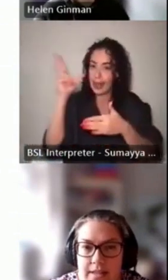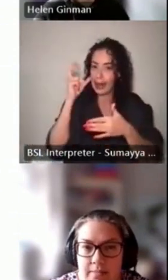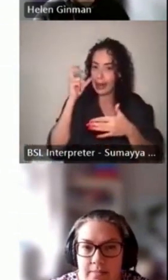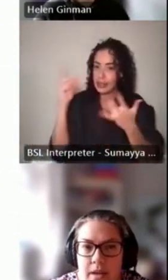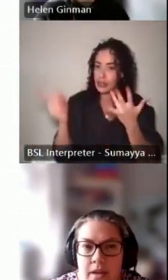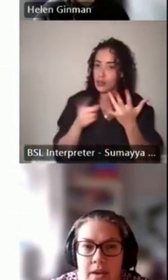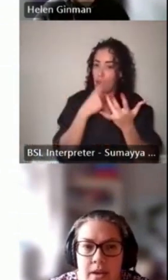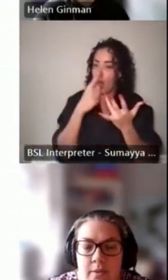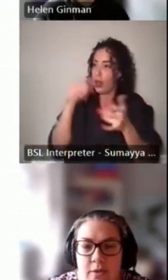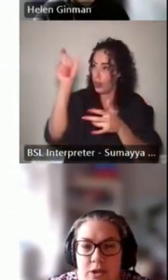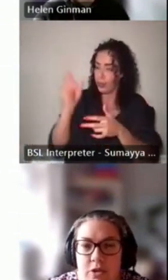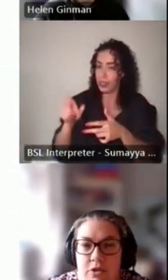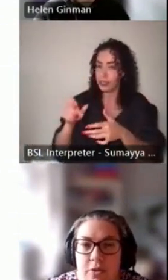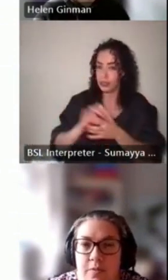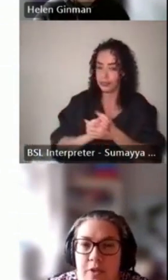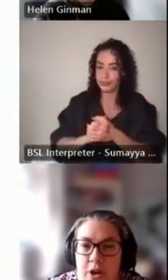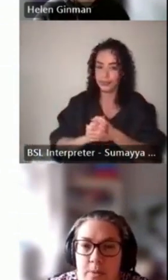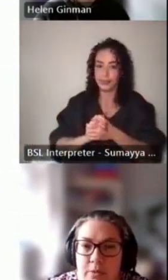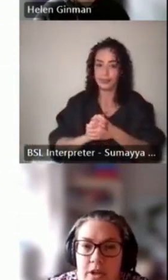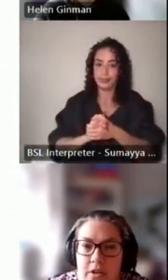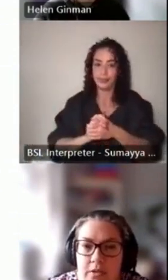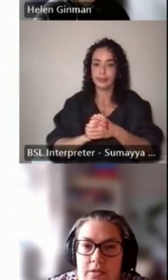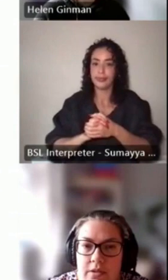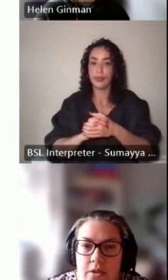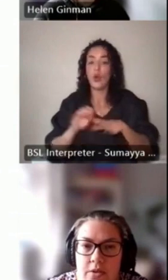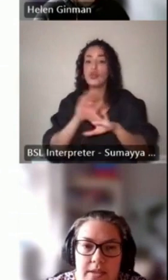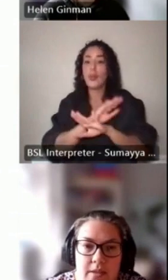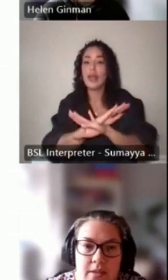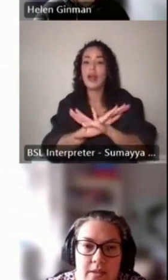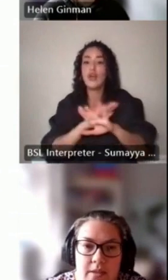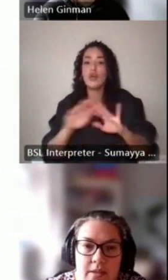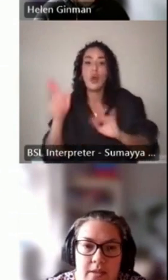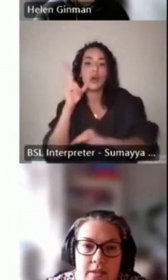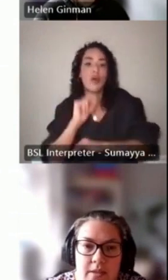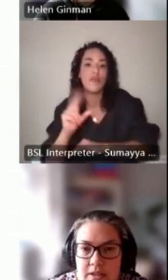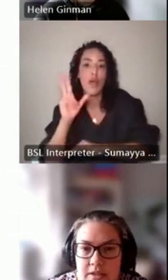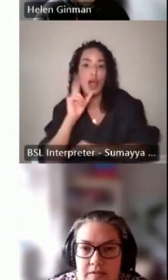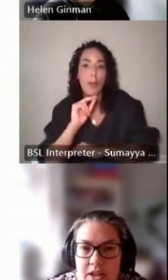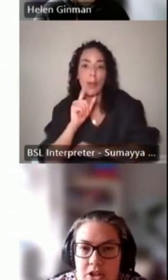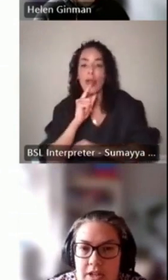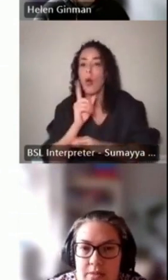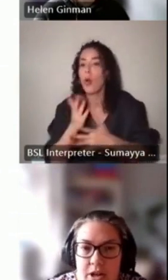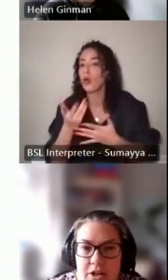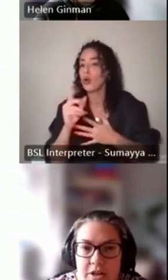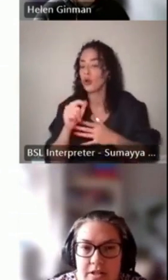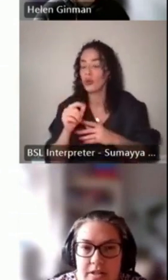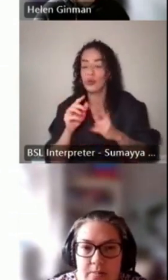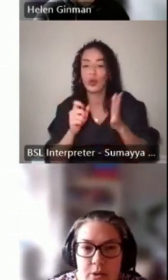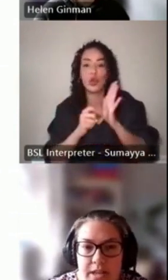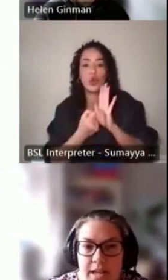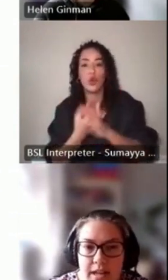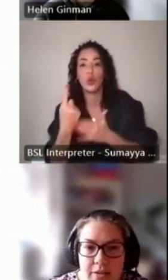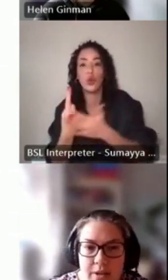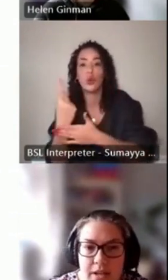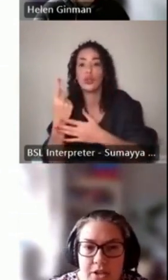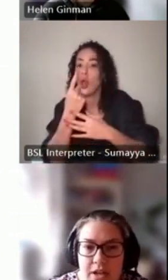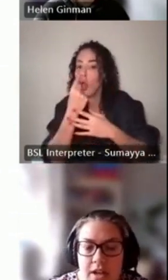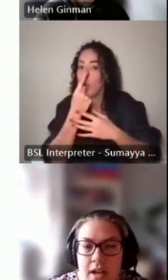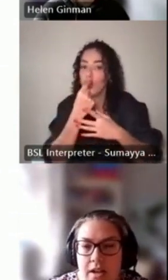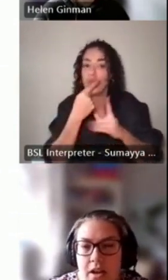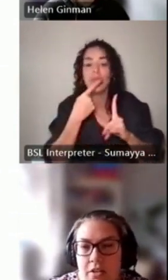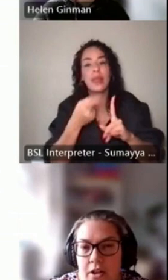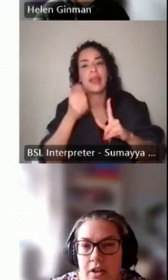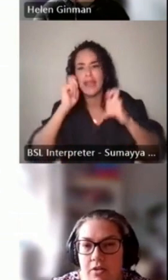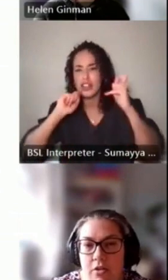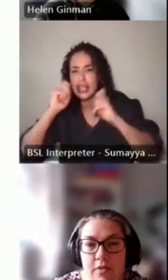person says. We've also got non-verbal cues. So these can be gestures, facial expressions, body